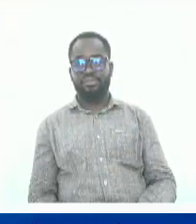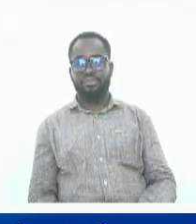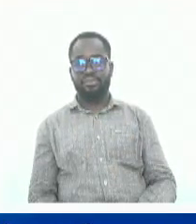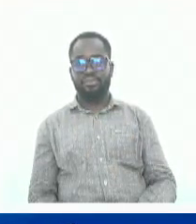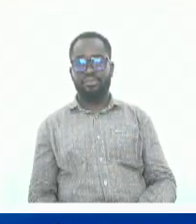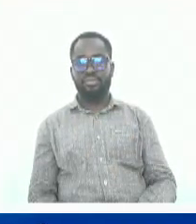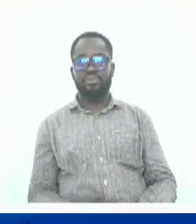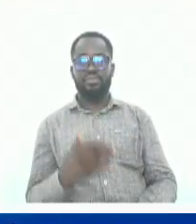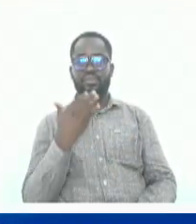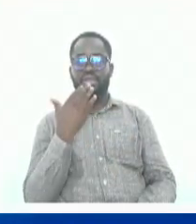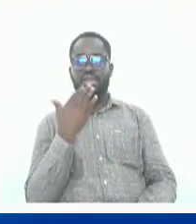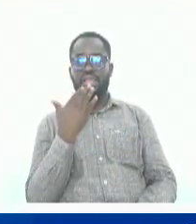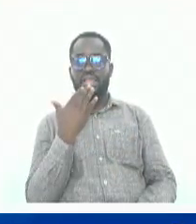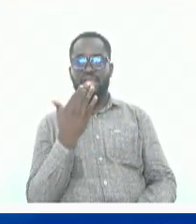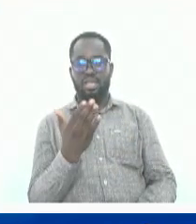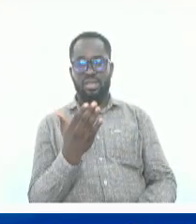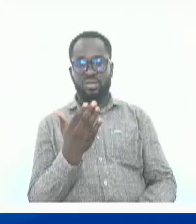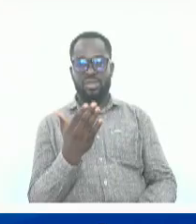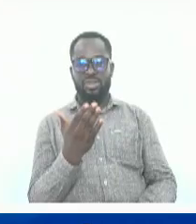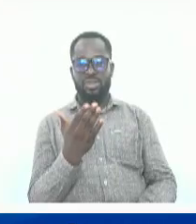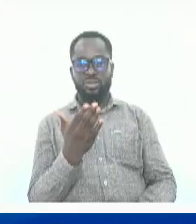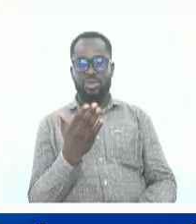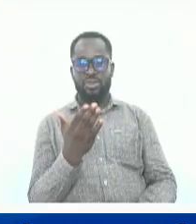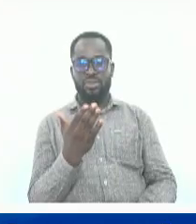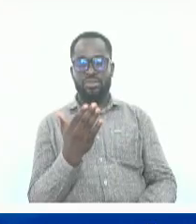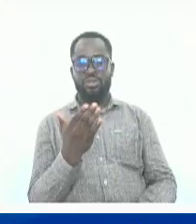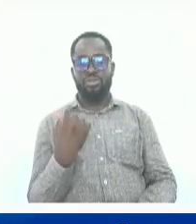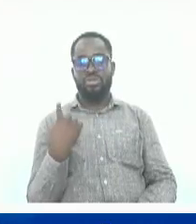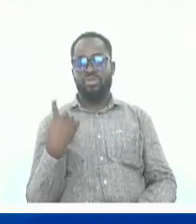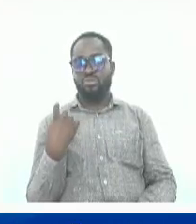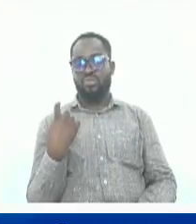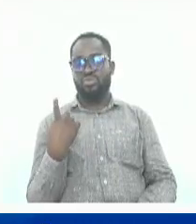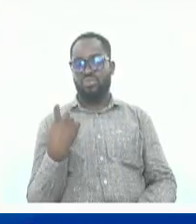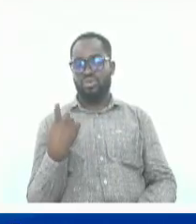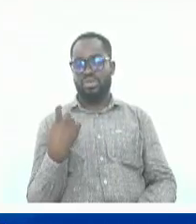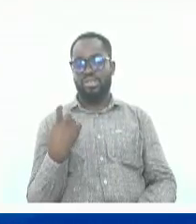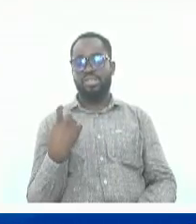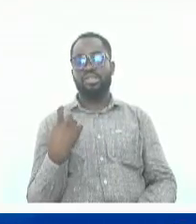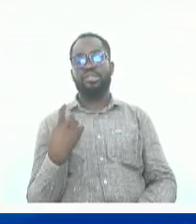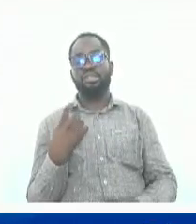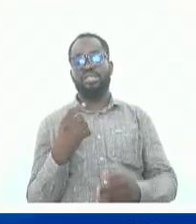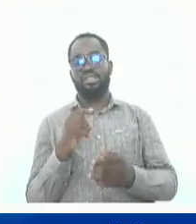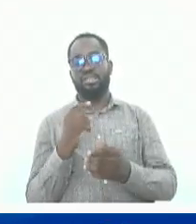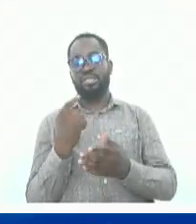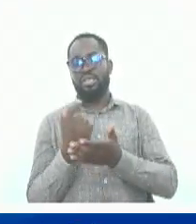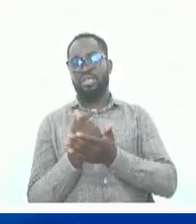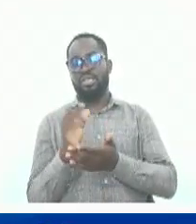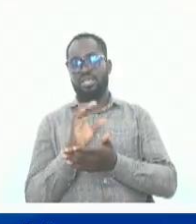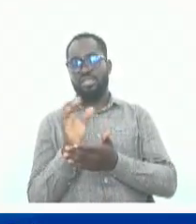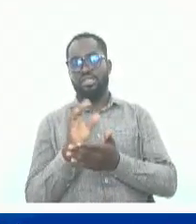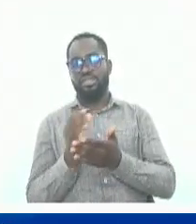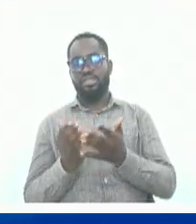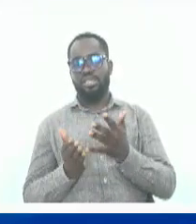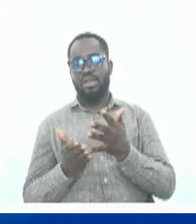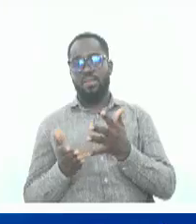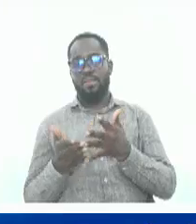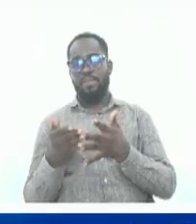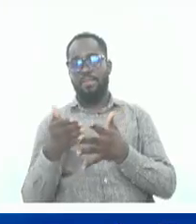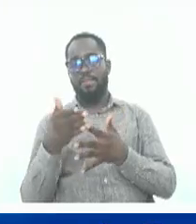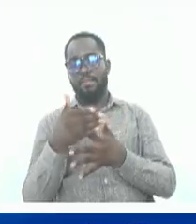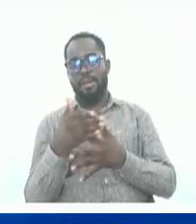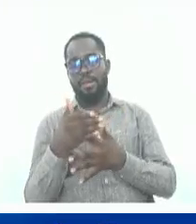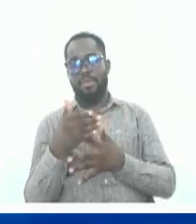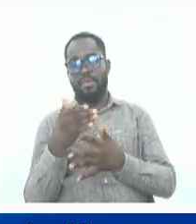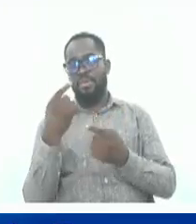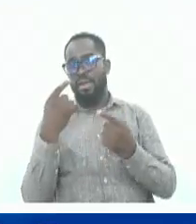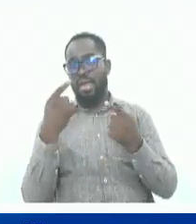Thank you, Mr. Chair. So with the recent appreciation of the Ghana cedi, what has happened is that